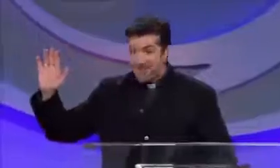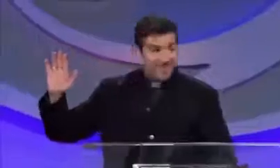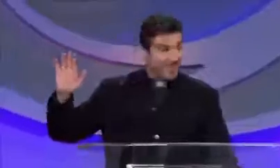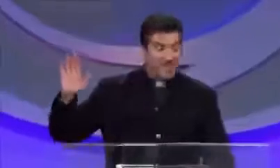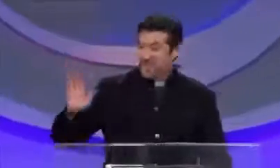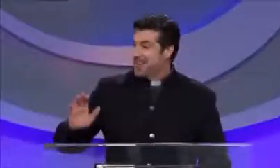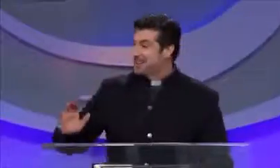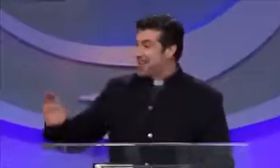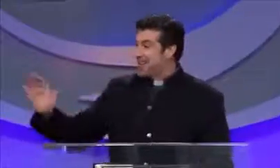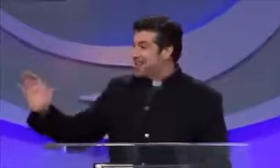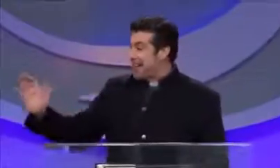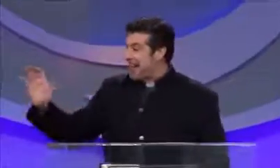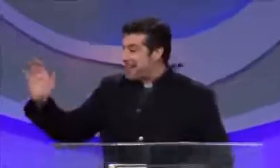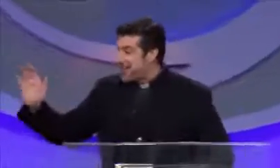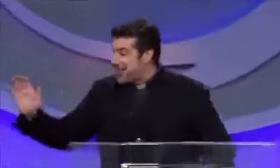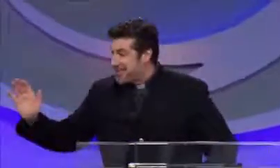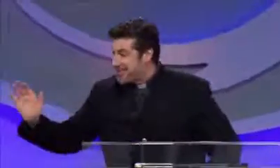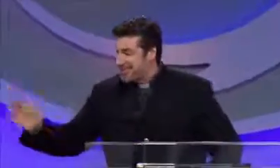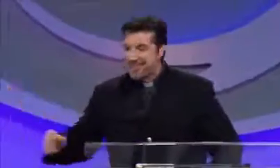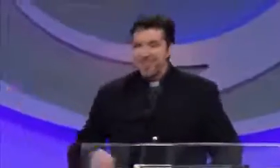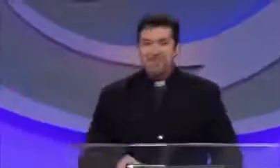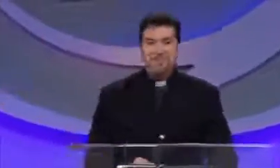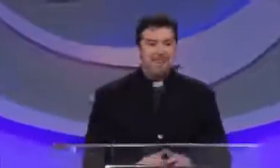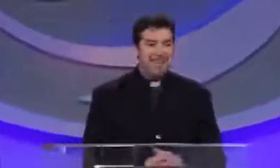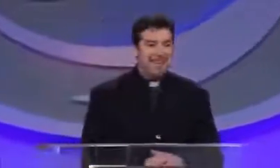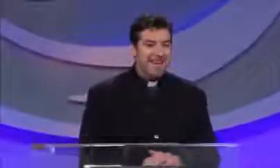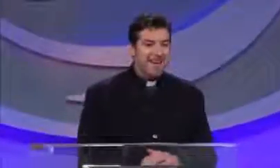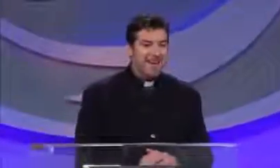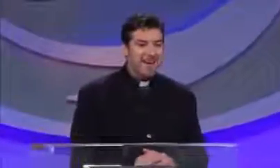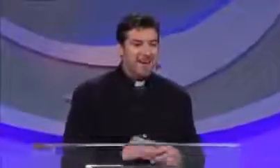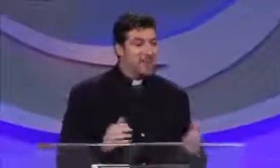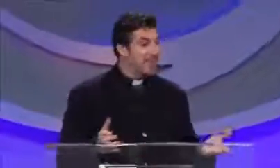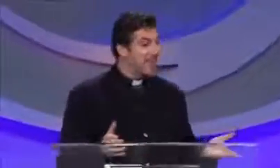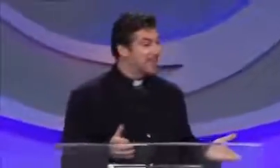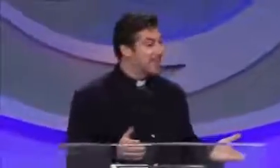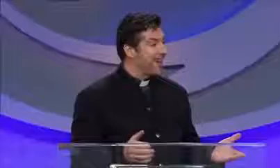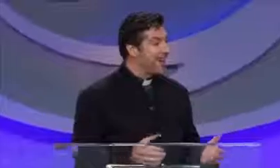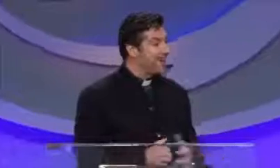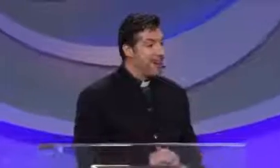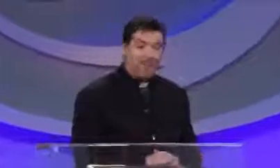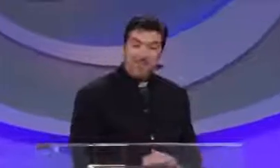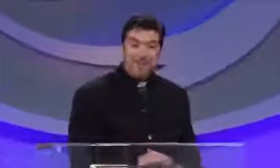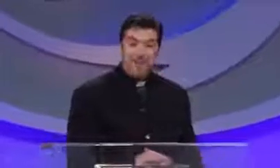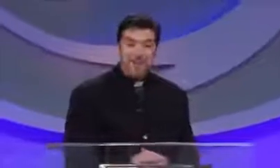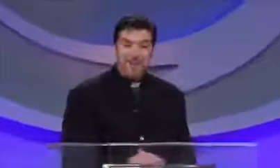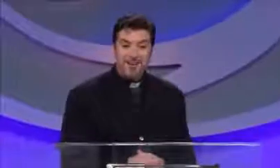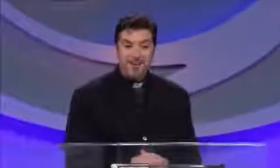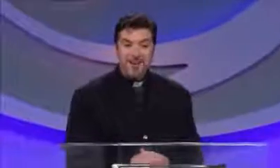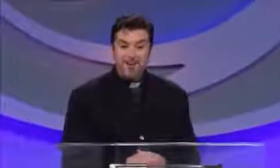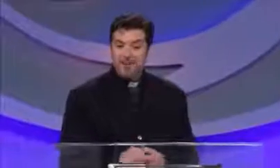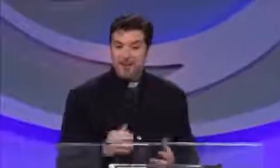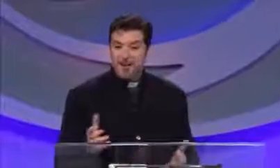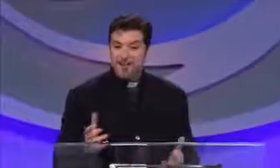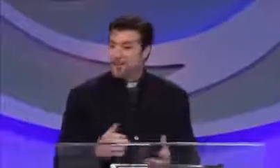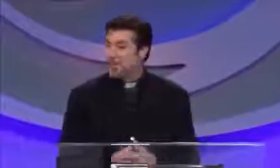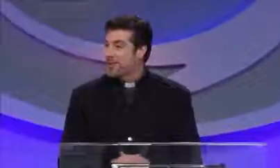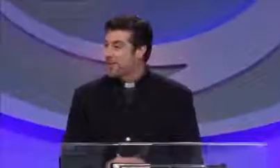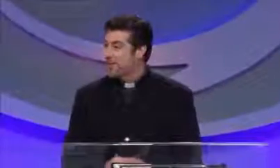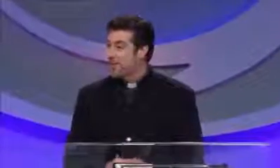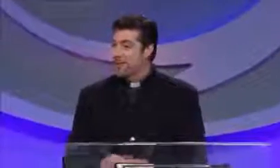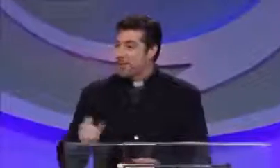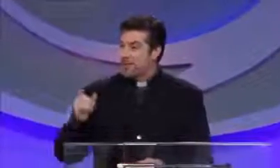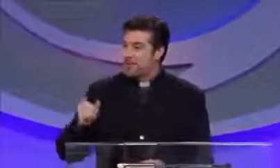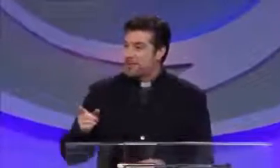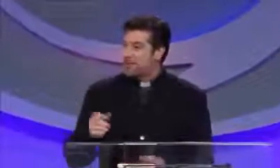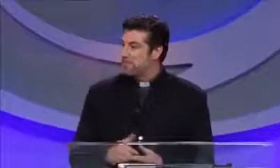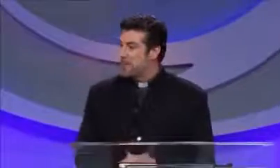those? Back in the 1930s. And we used to get encouraged, and it was amazing the work